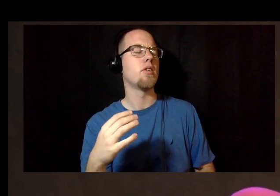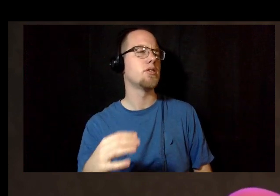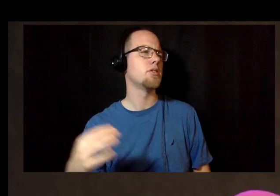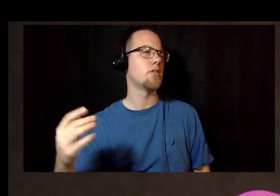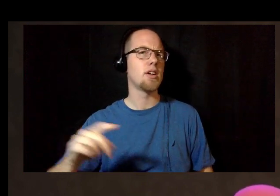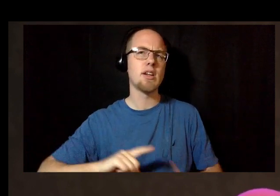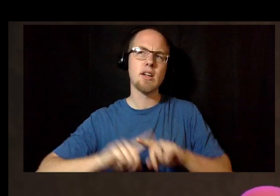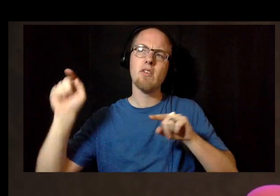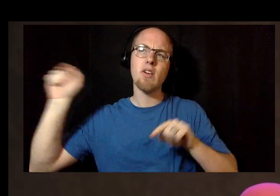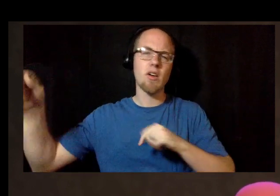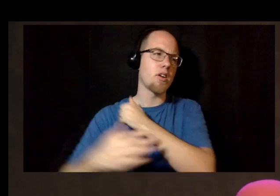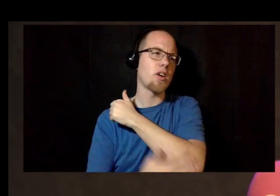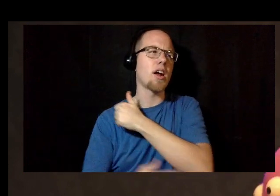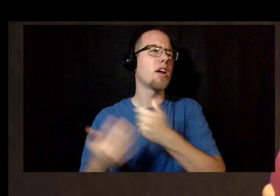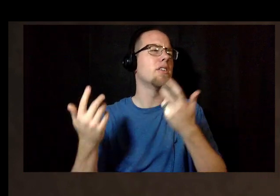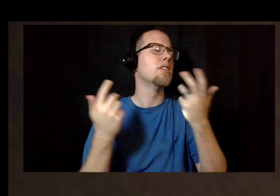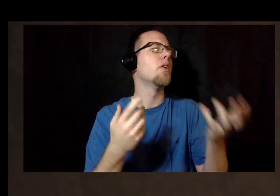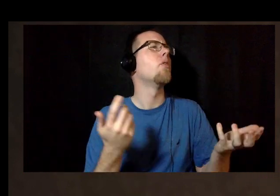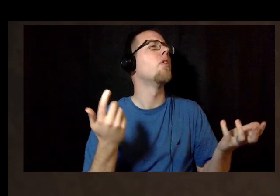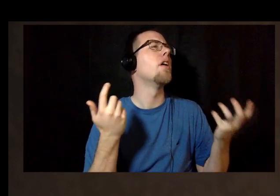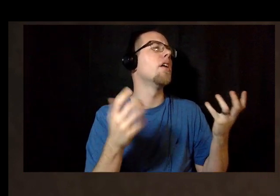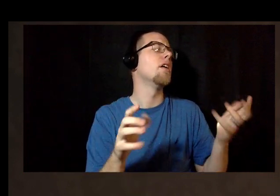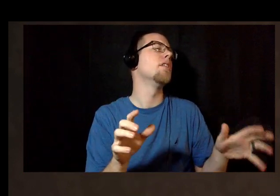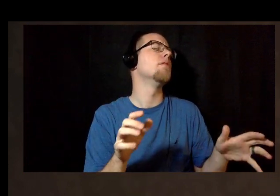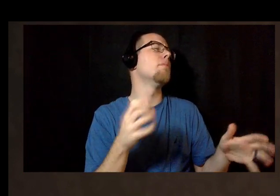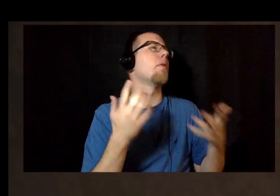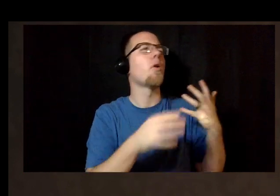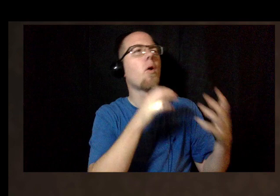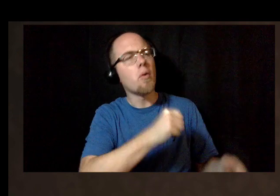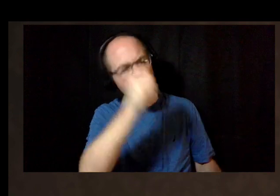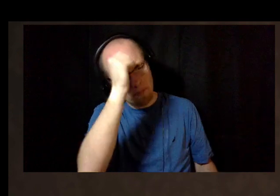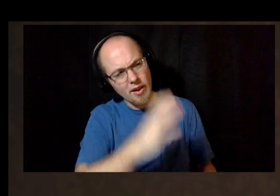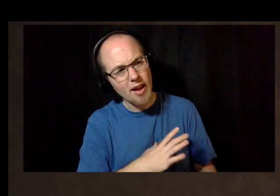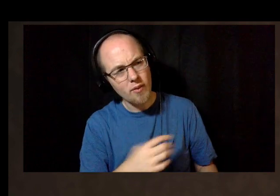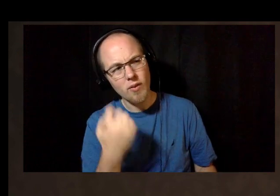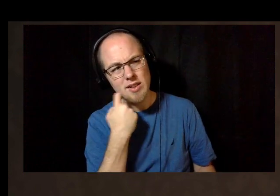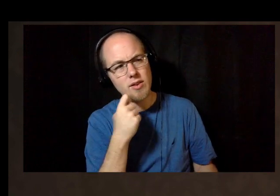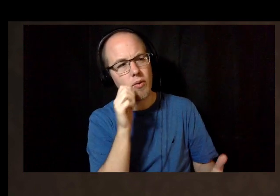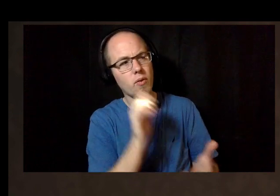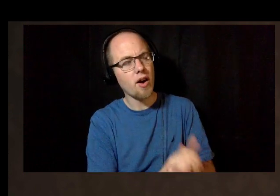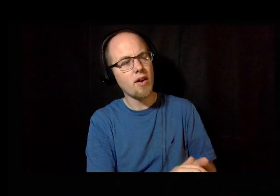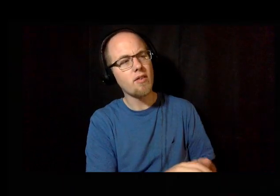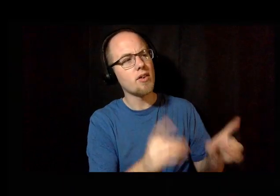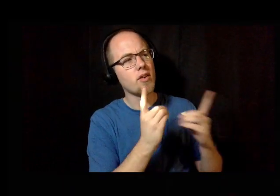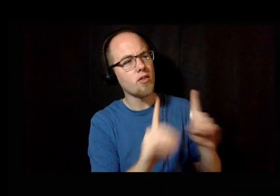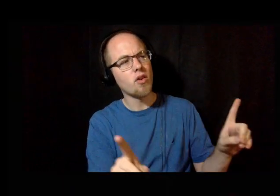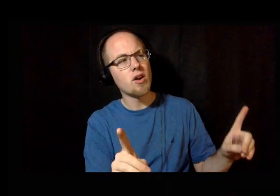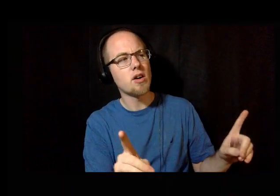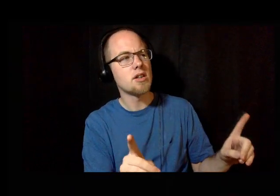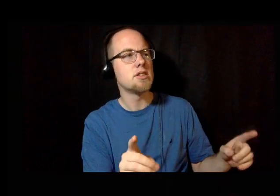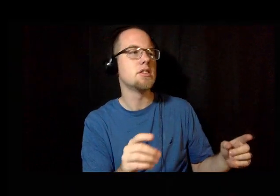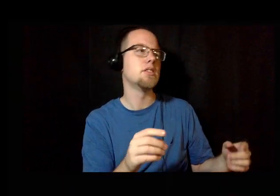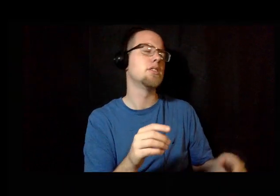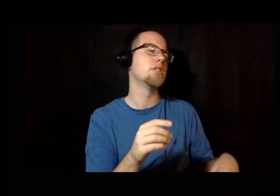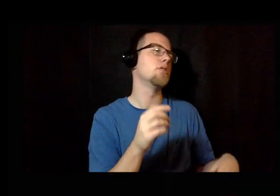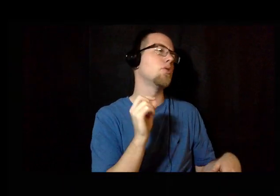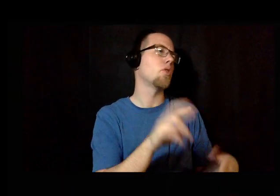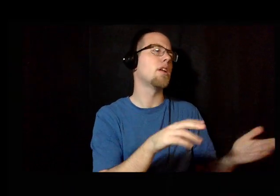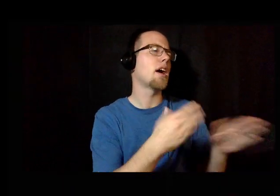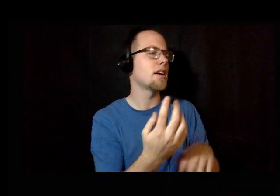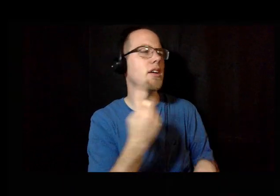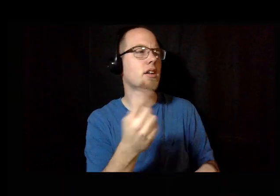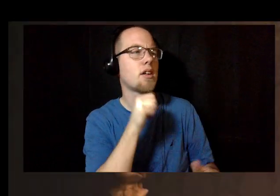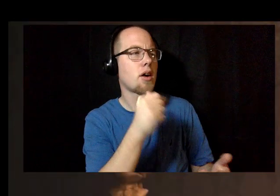racially profile him. Maybe he's an old man who recently lost his wife and is not that very good at texting. Or